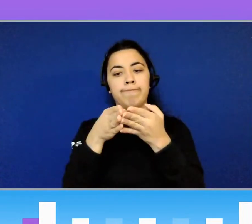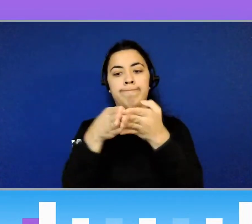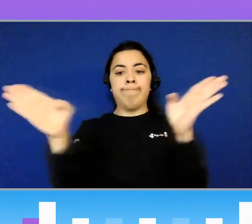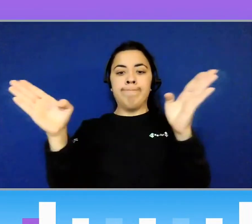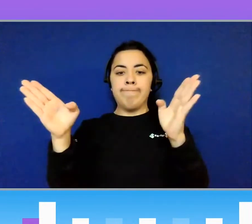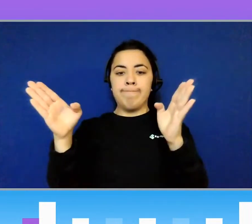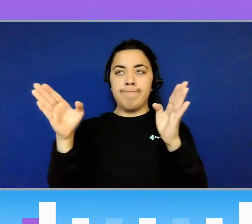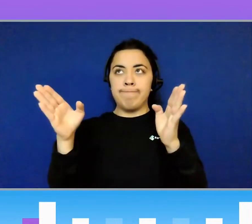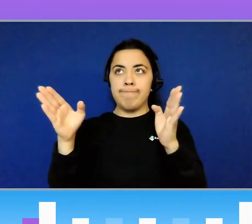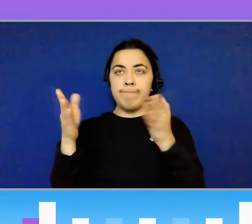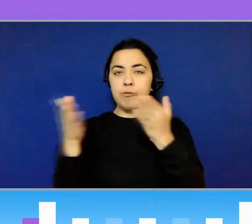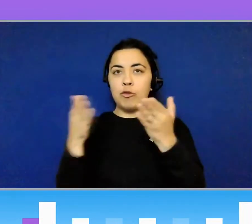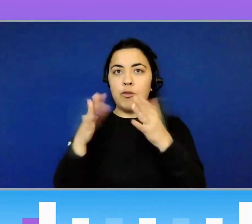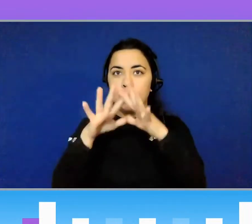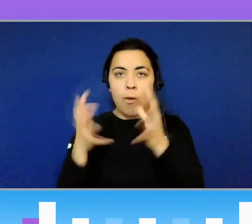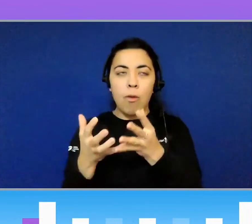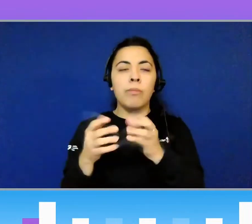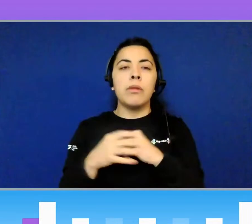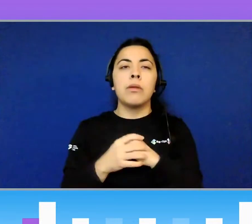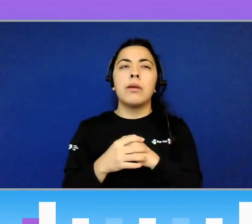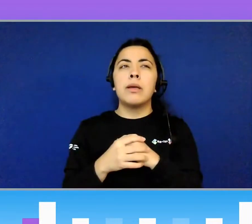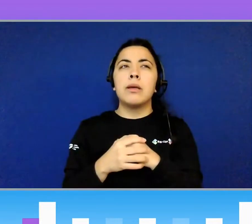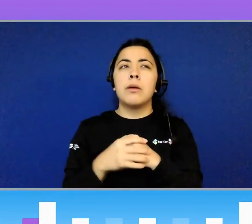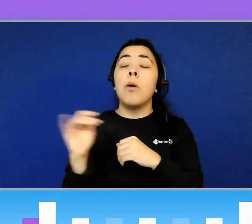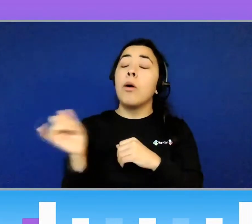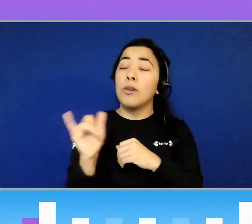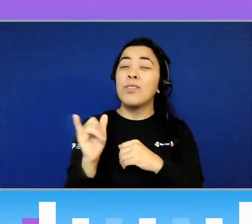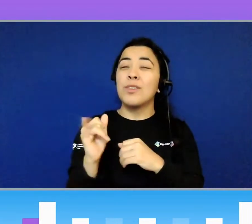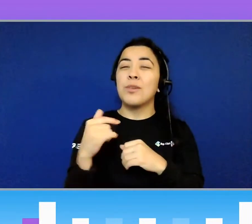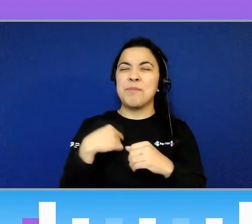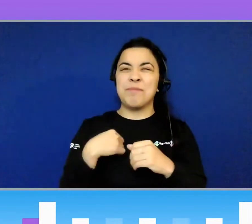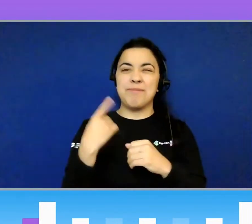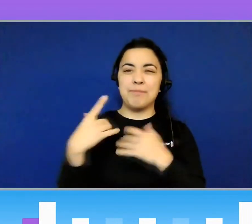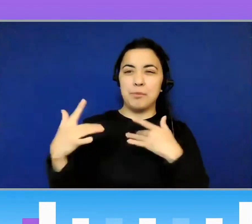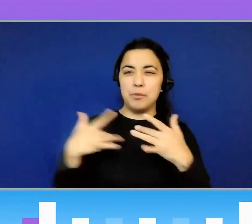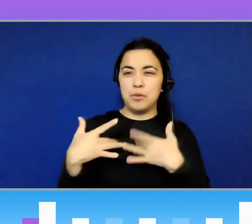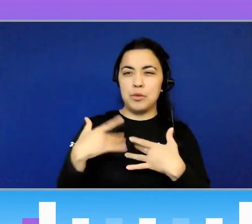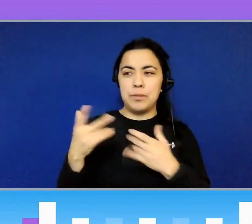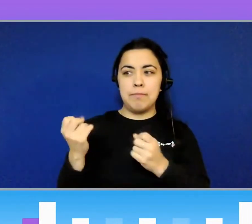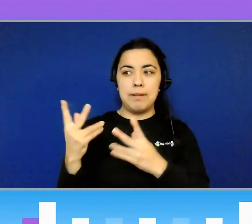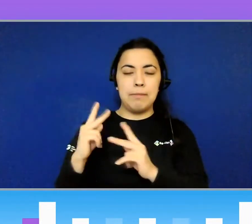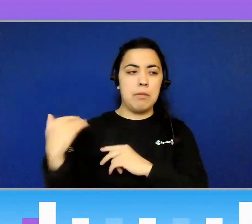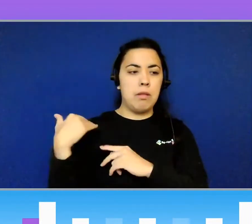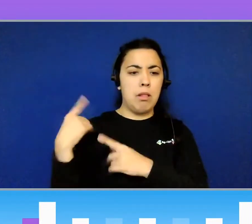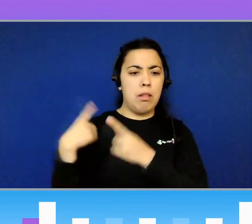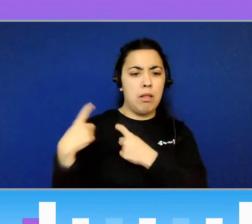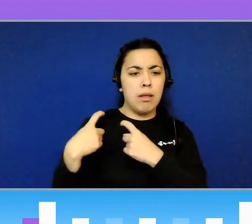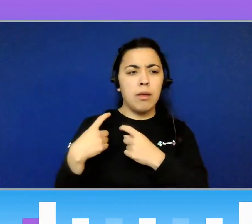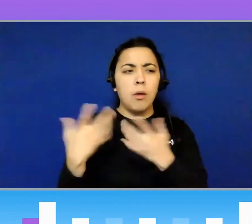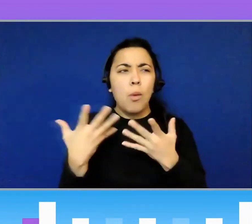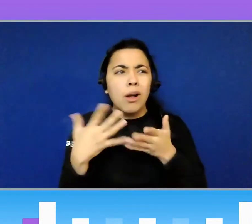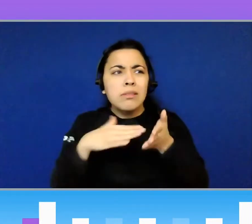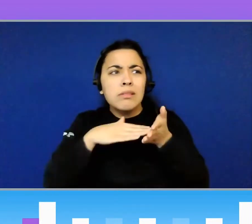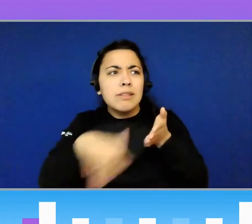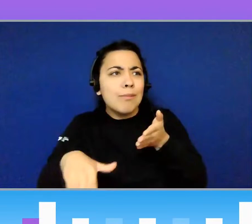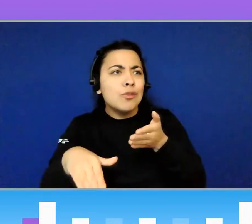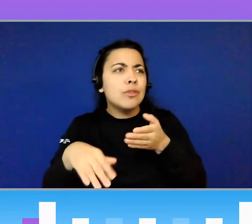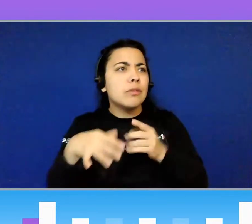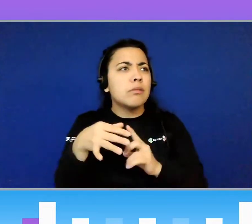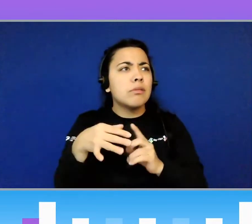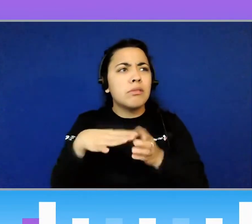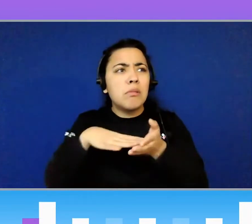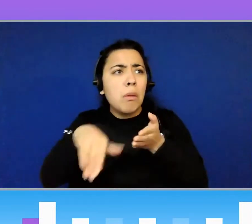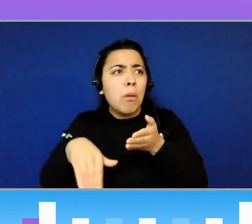concern for me. I'm getting a lot of some questions about how the exceptions work.